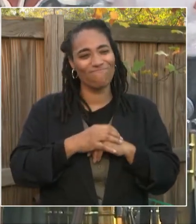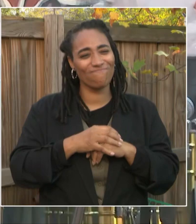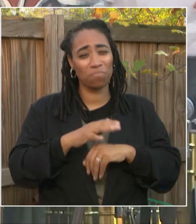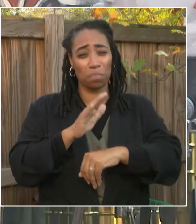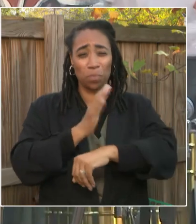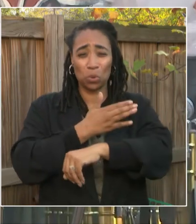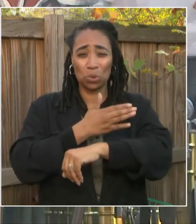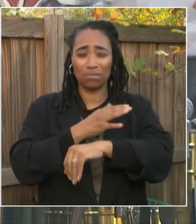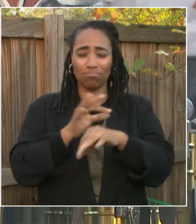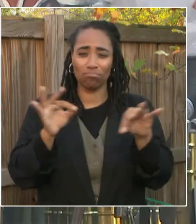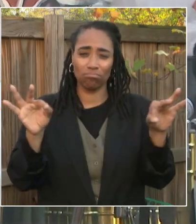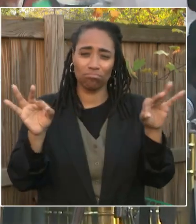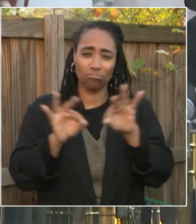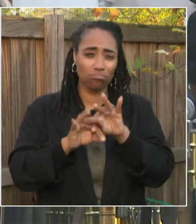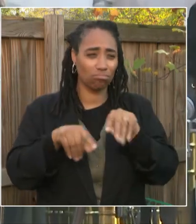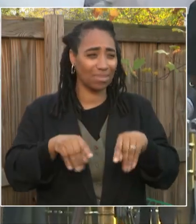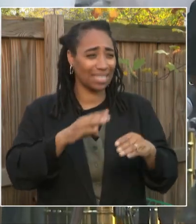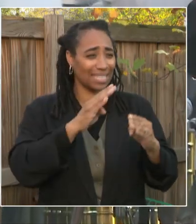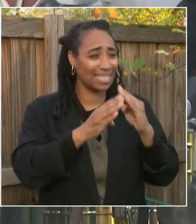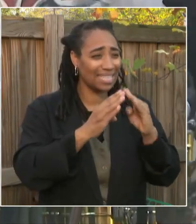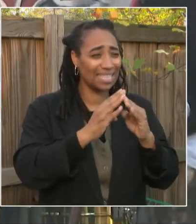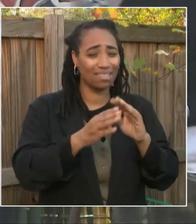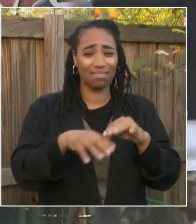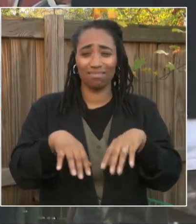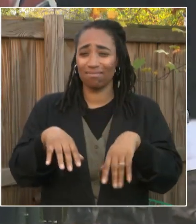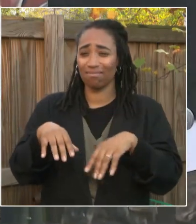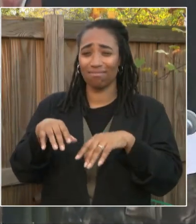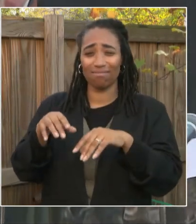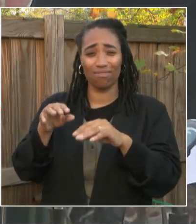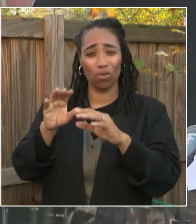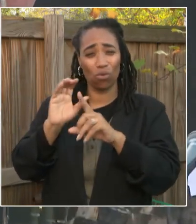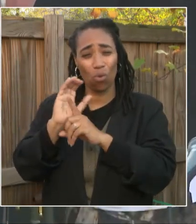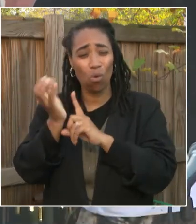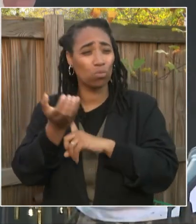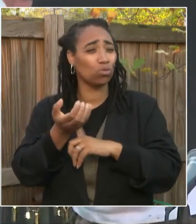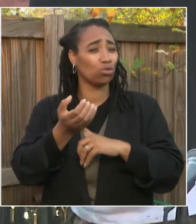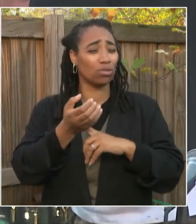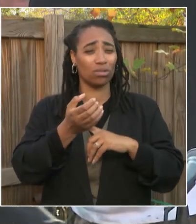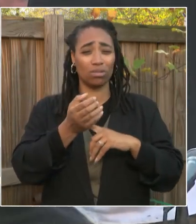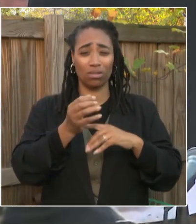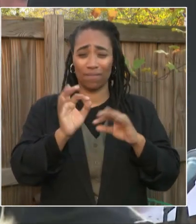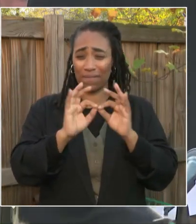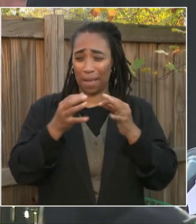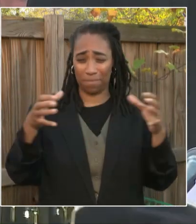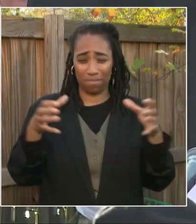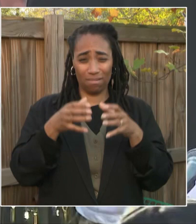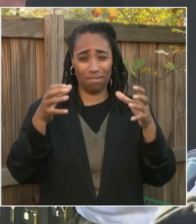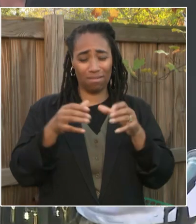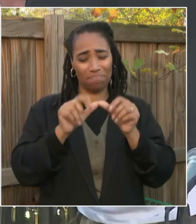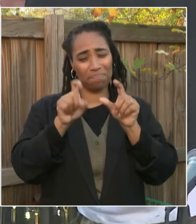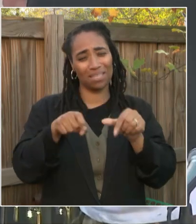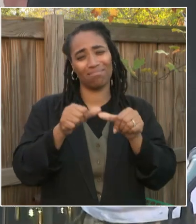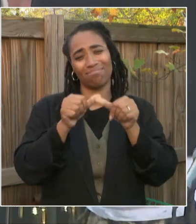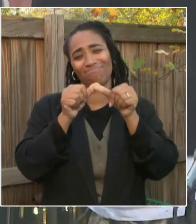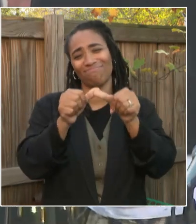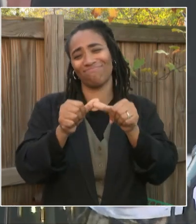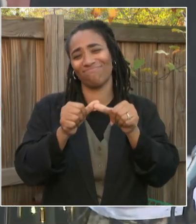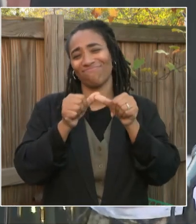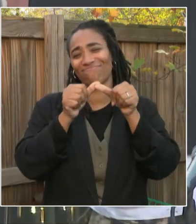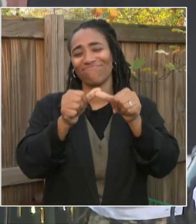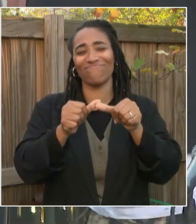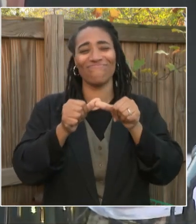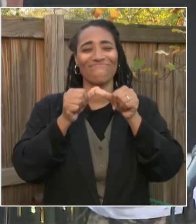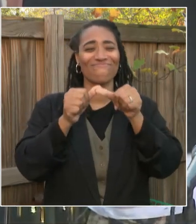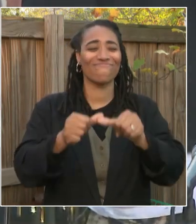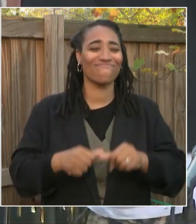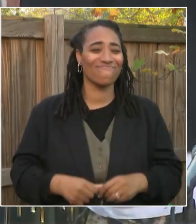culture. We all keep it going. And to be here today, man, this